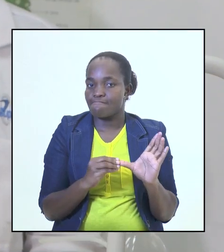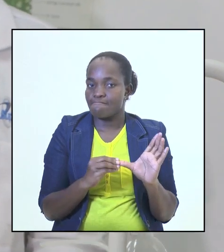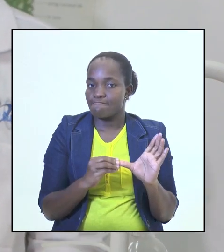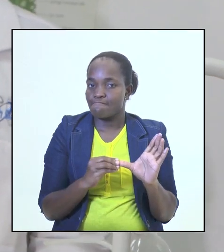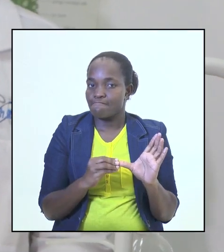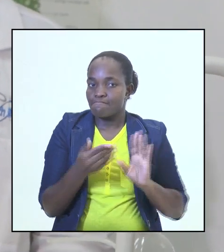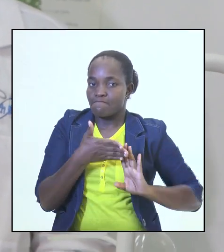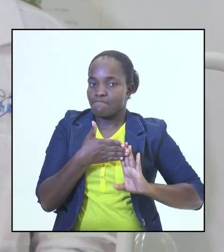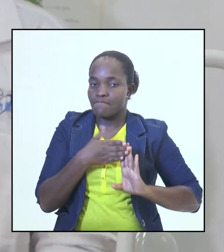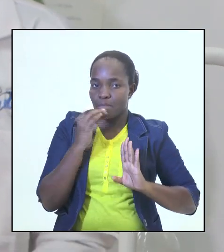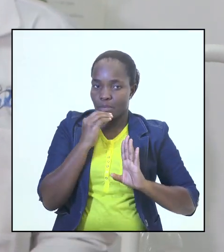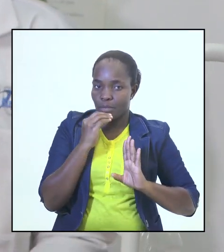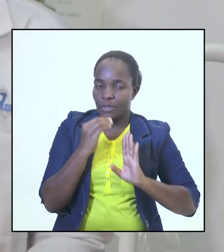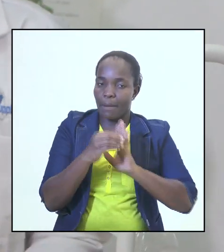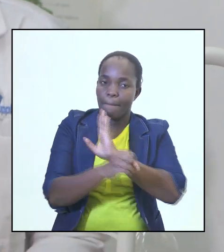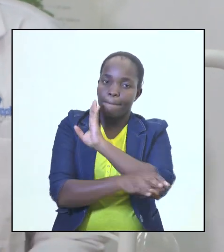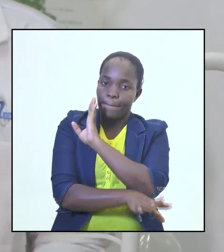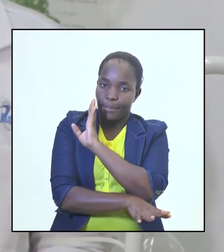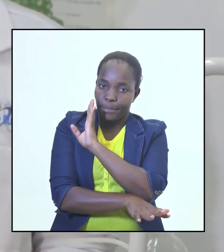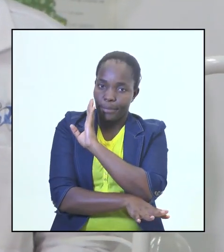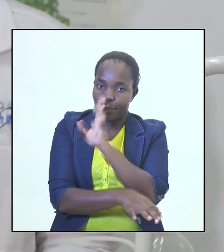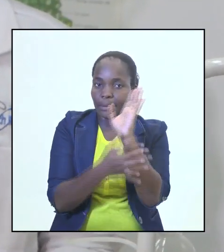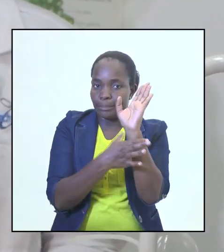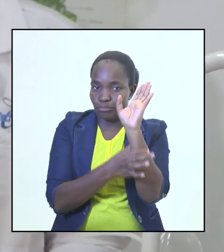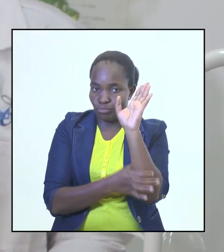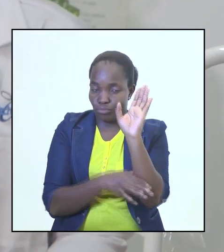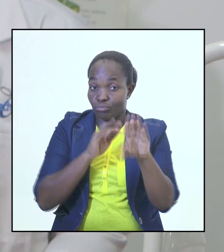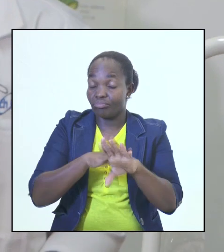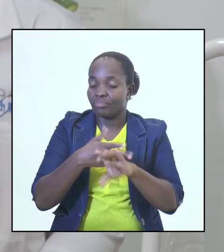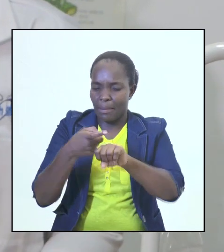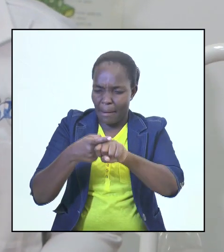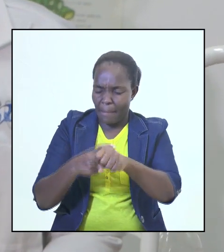roots as well as the tubes such as potatoes.